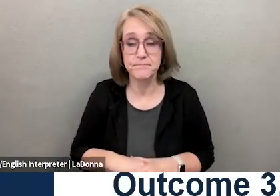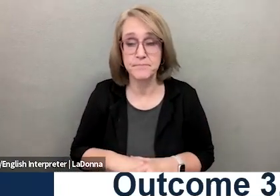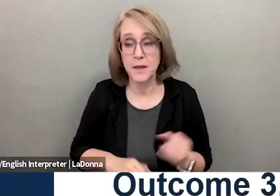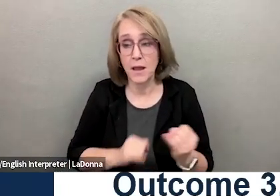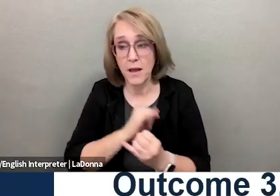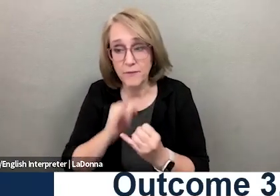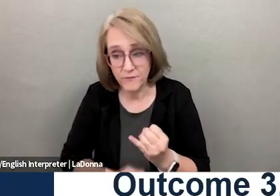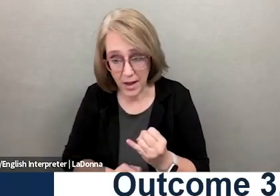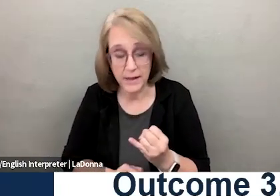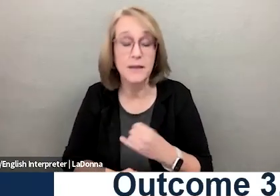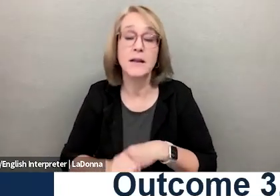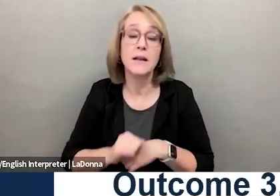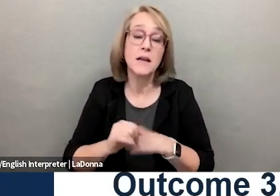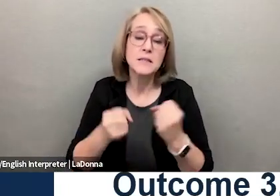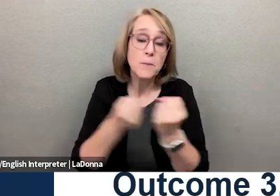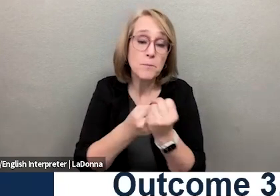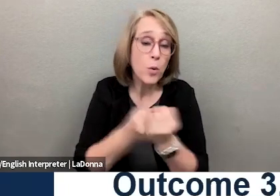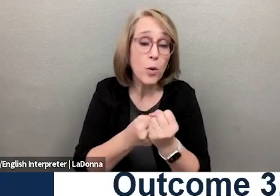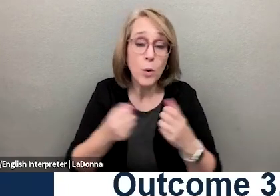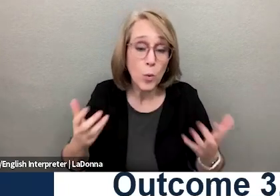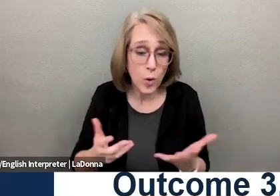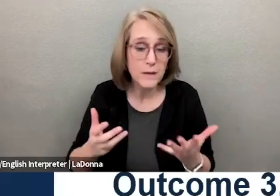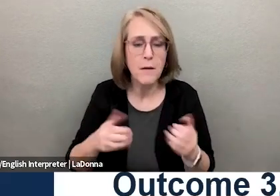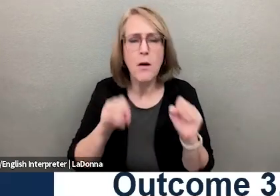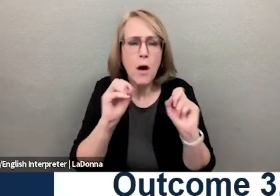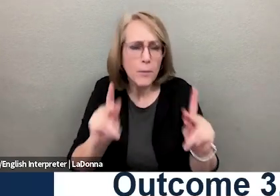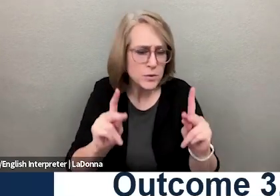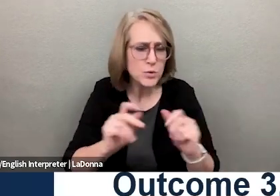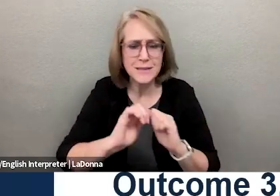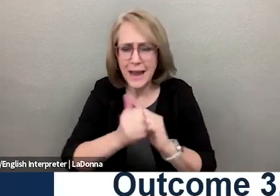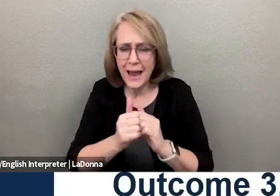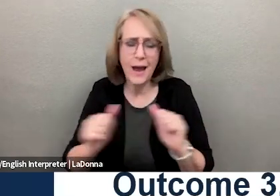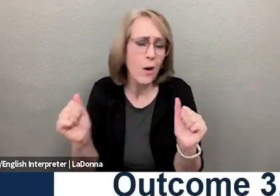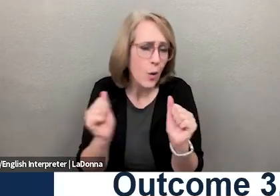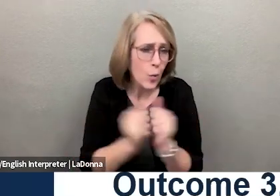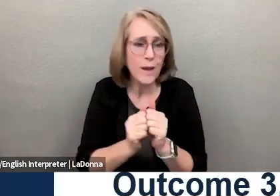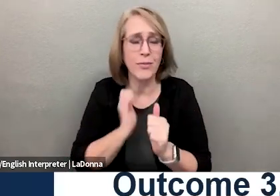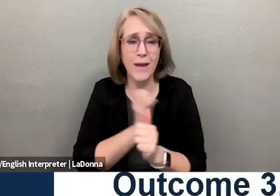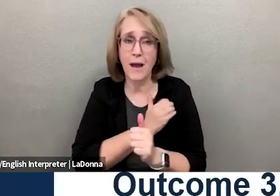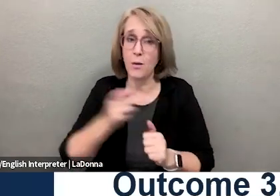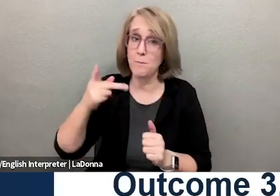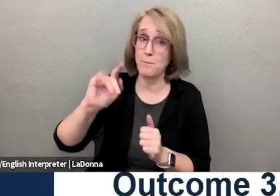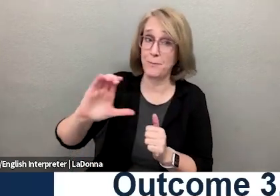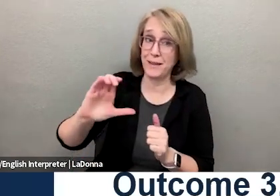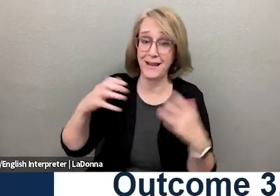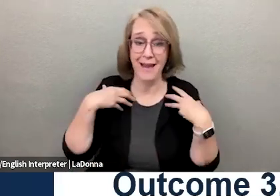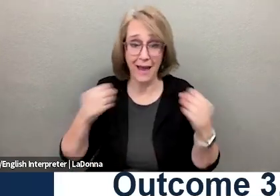state, area agency on aging, and service provider coordination with public health. Because what we understand, and we know that caregivers are